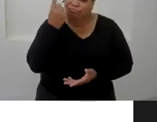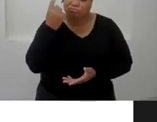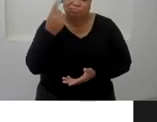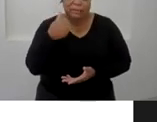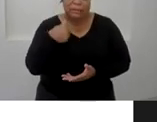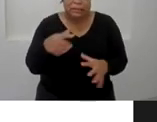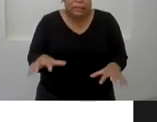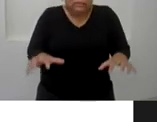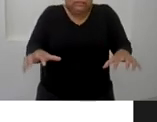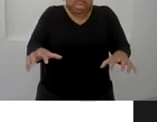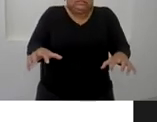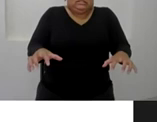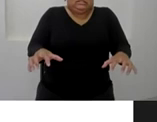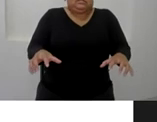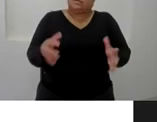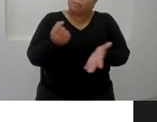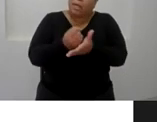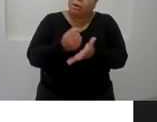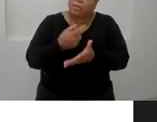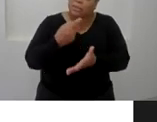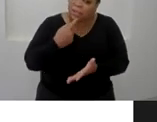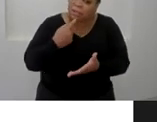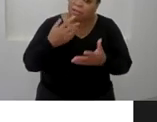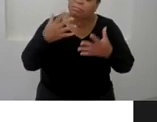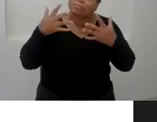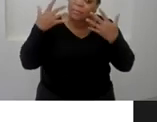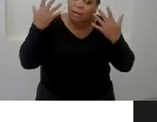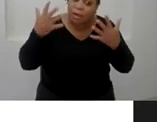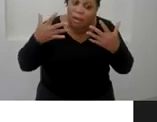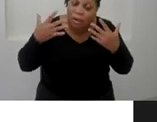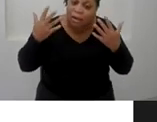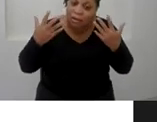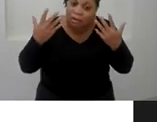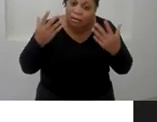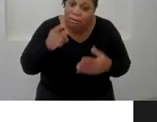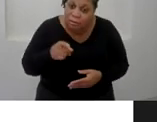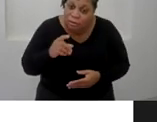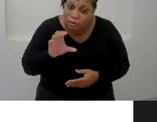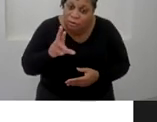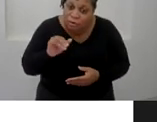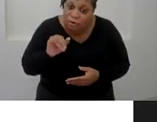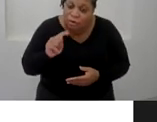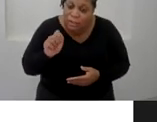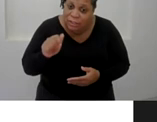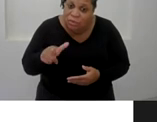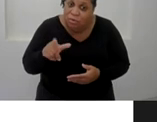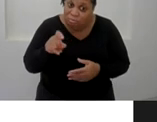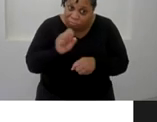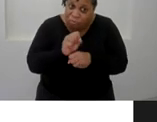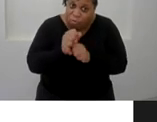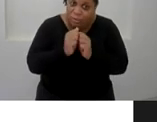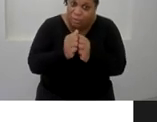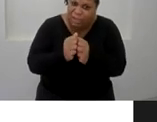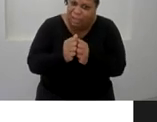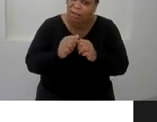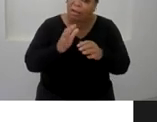tightening my limbs, it may help if you say to me in a warm, friendly tone, "Crystal, we need to work together. You relax